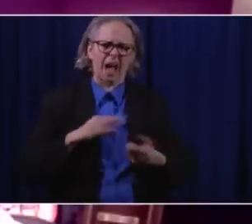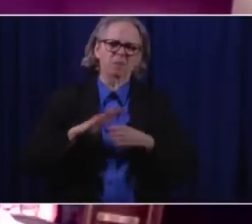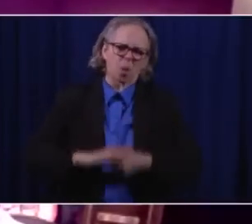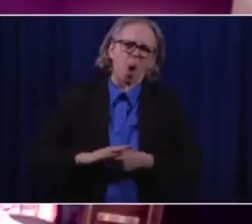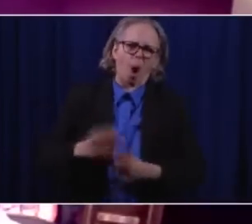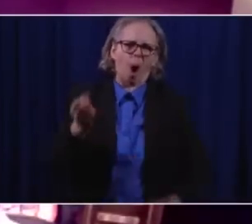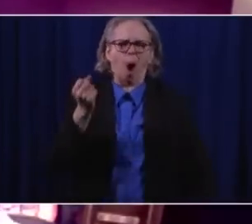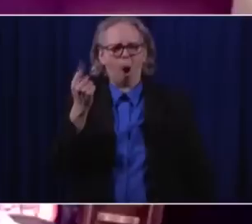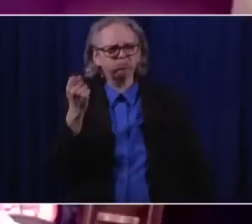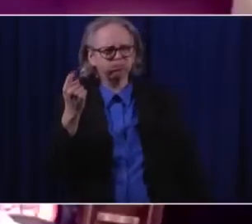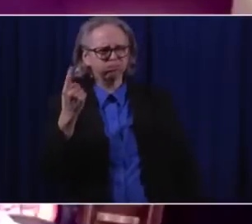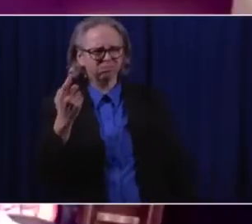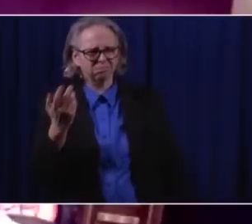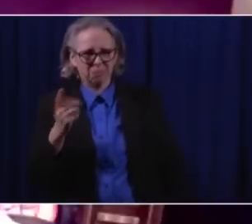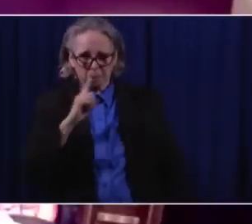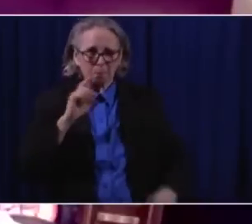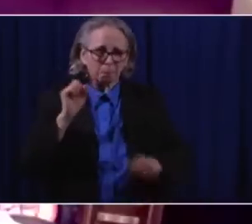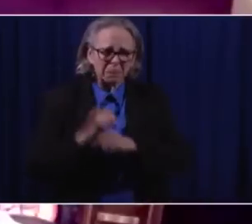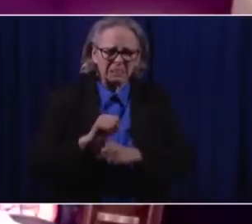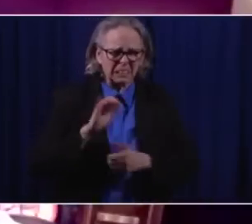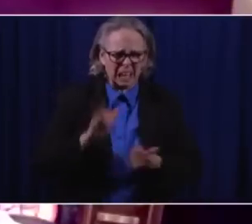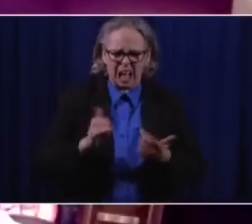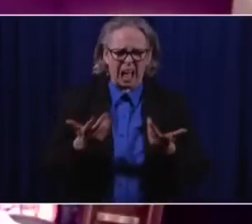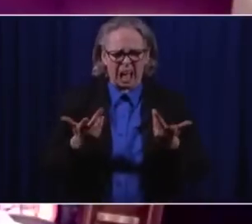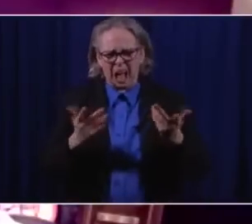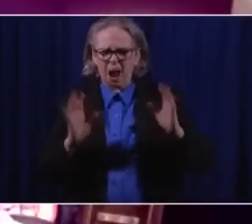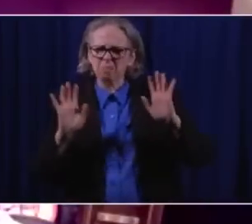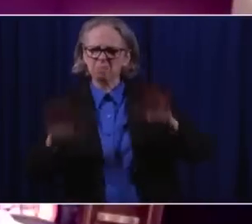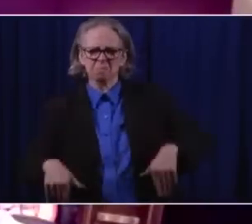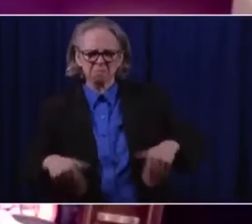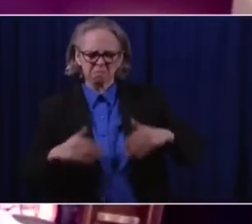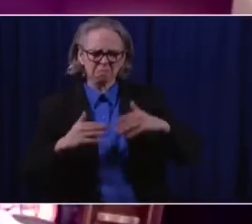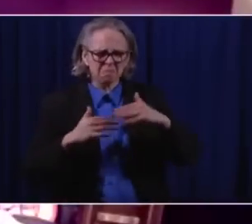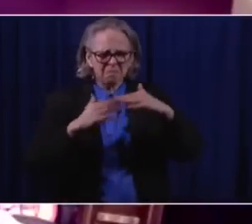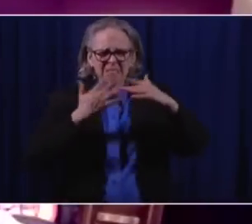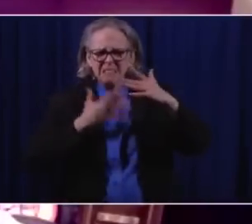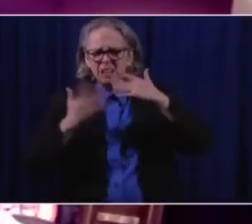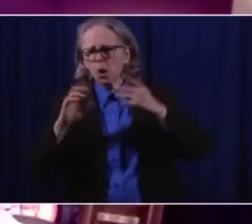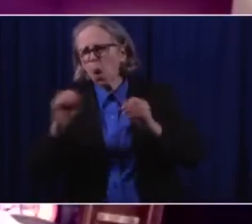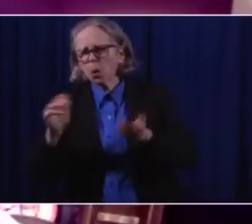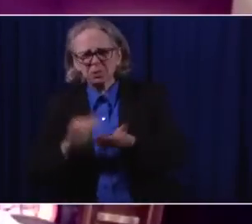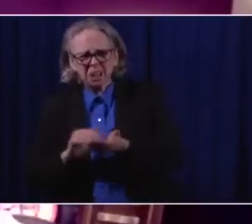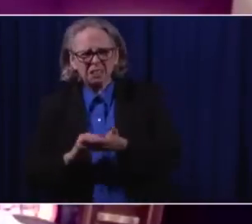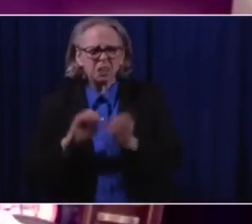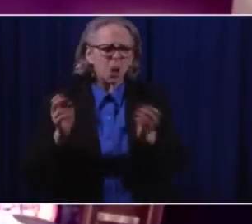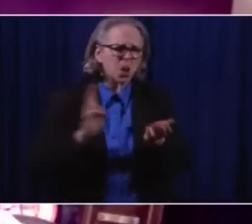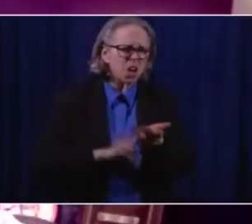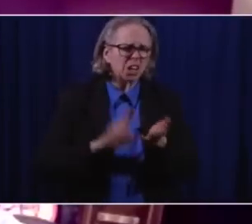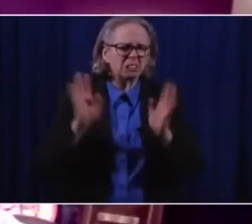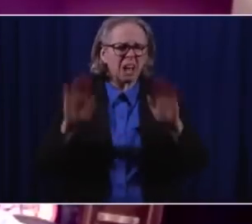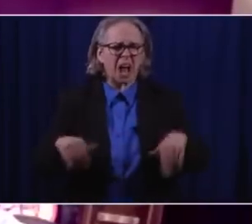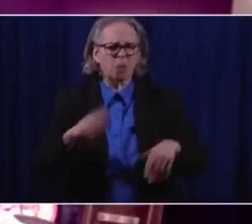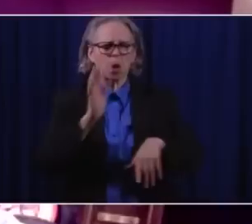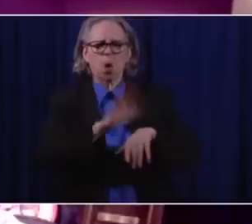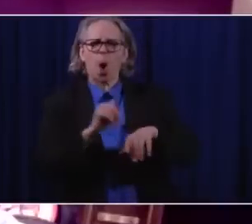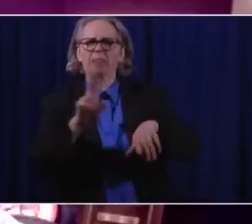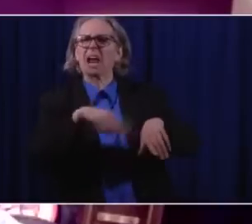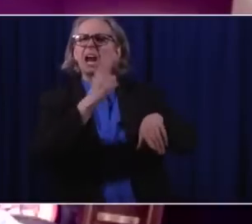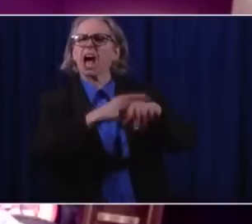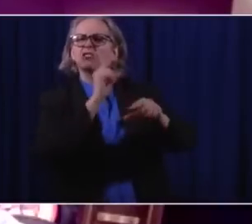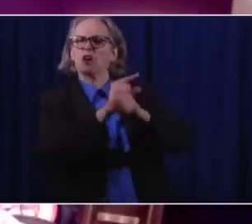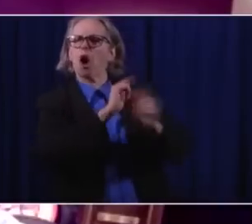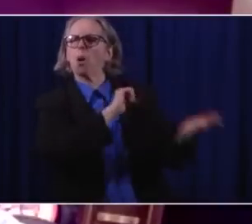point where we don't have nurses and doctors, they call the National Guard. I just kind of want to remind